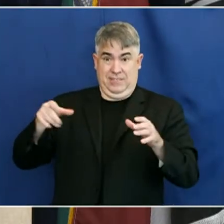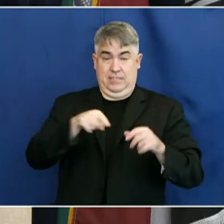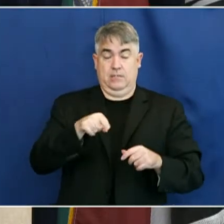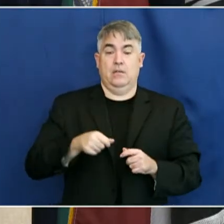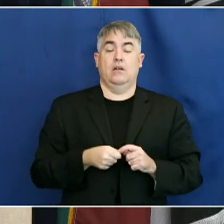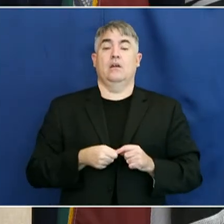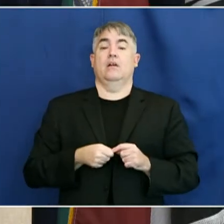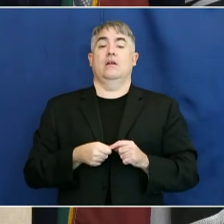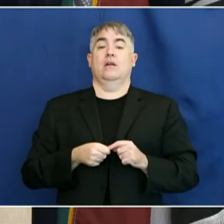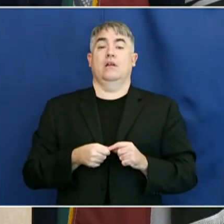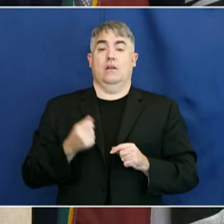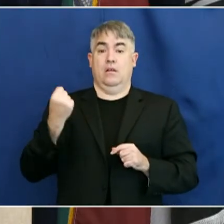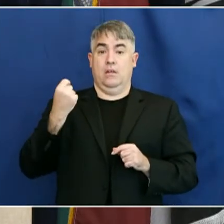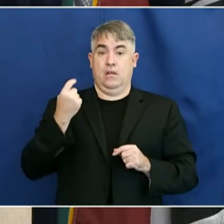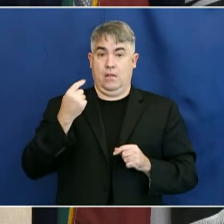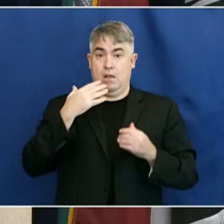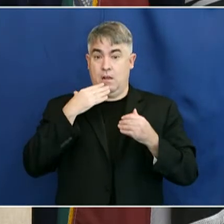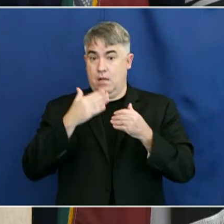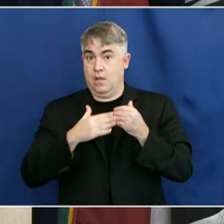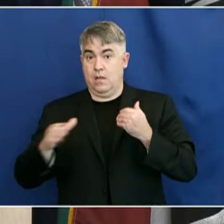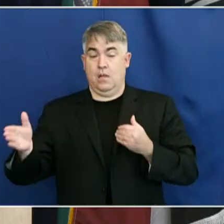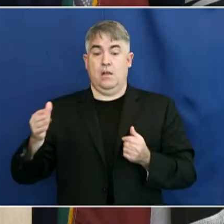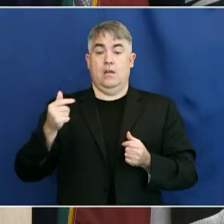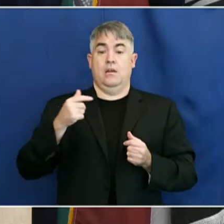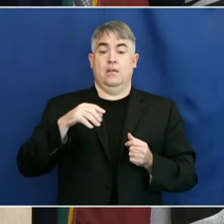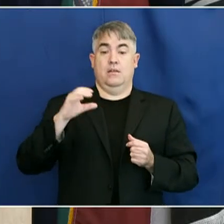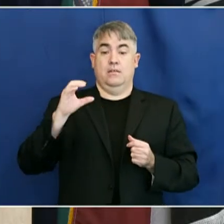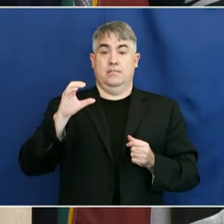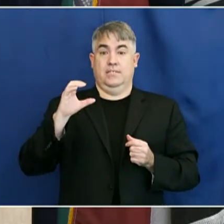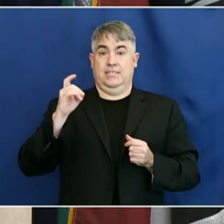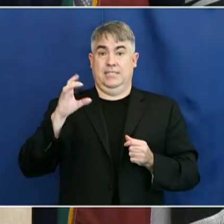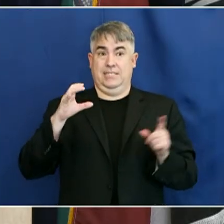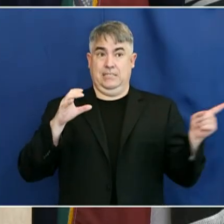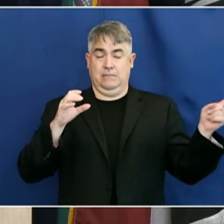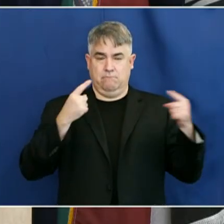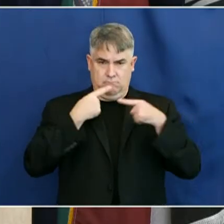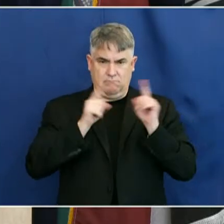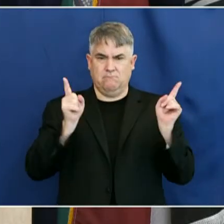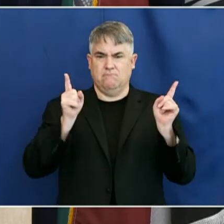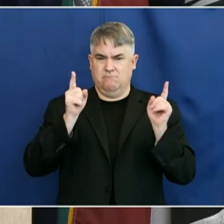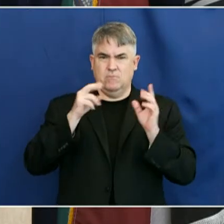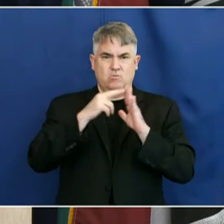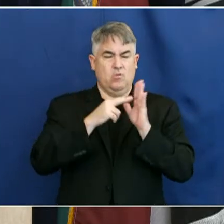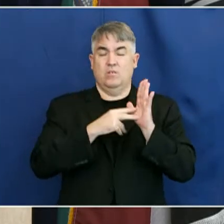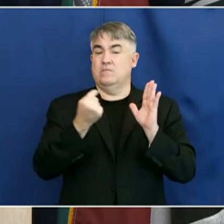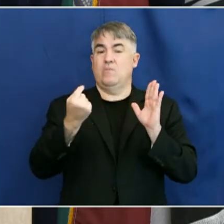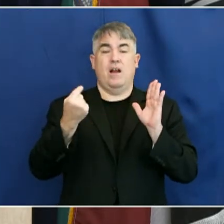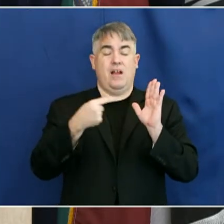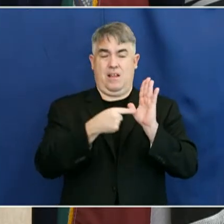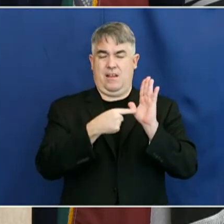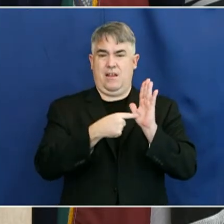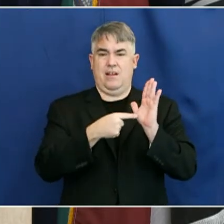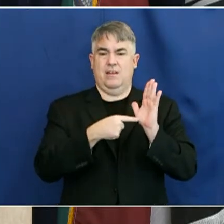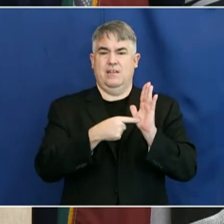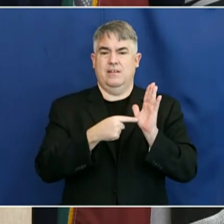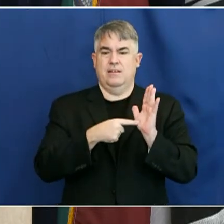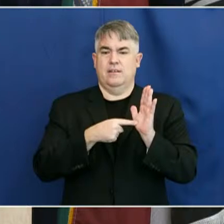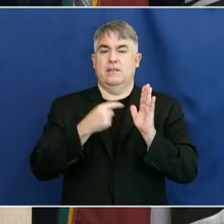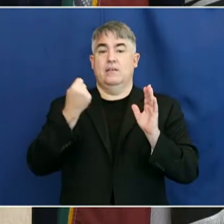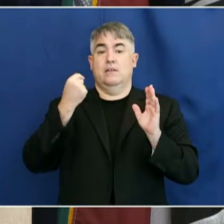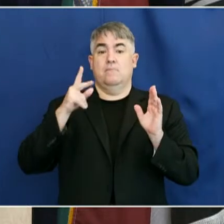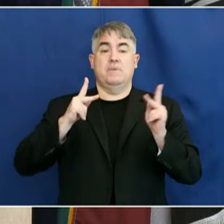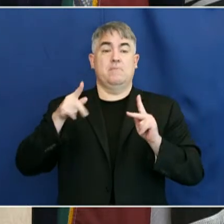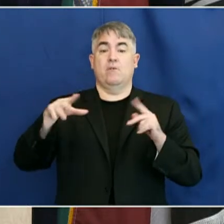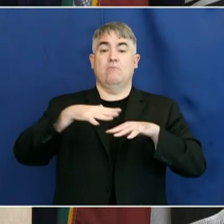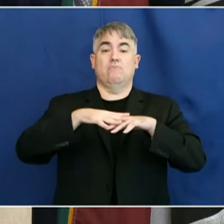and what's happening, but based on CDC guidance, which the County of San Diego embraces, individuals can gather indoors, fully